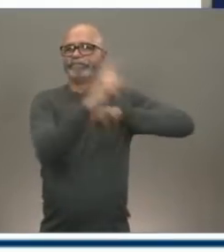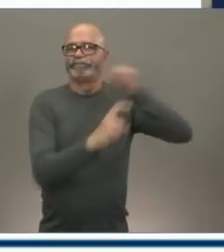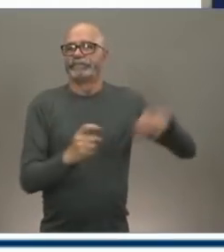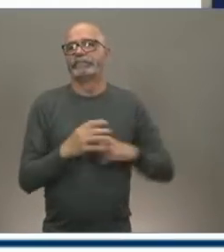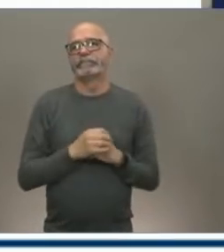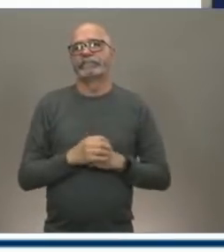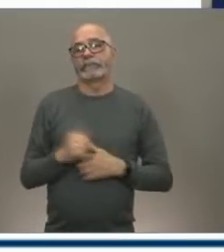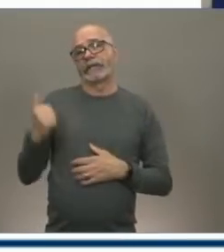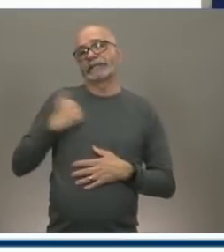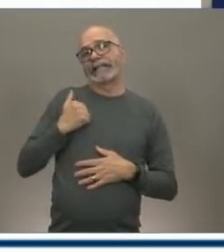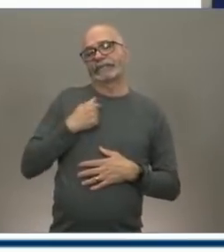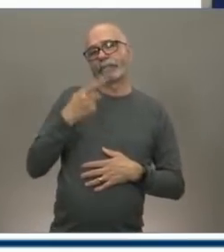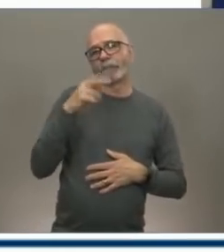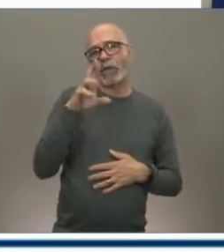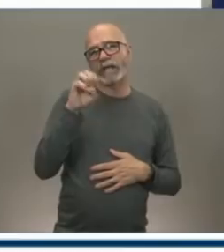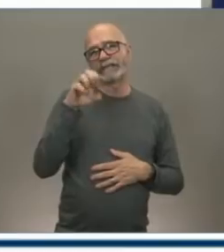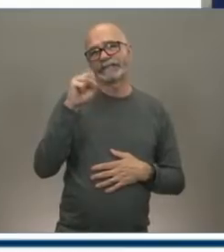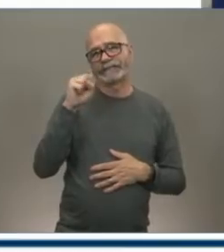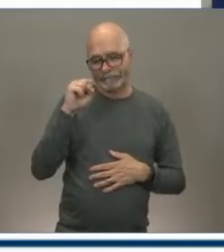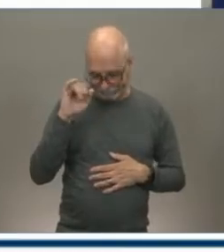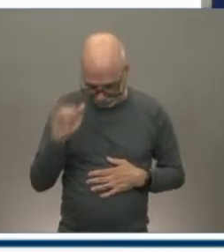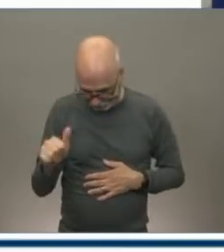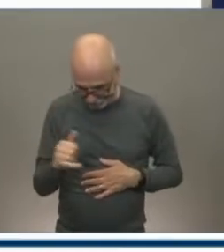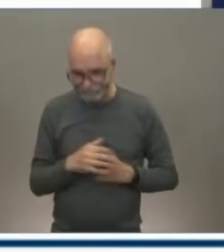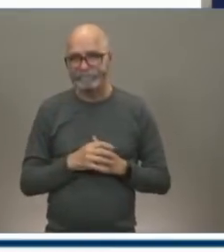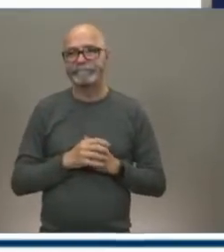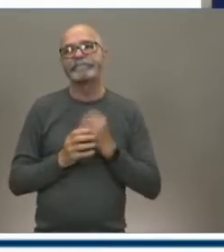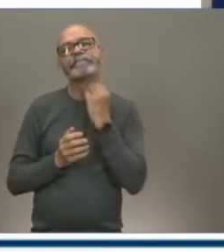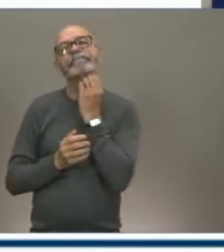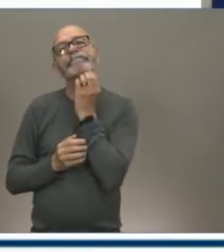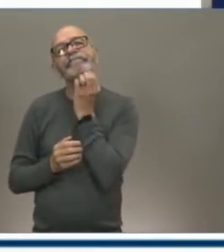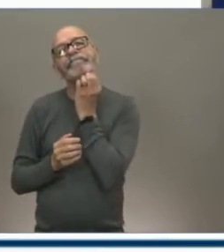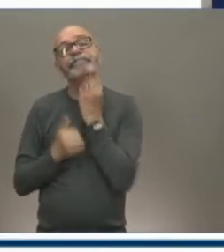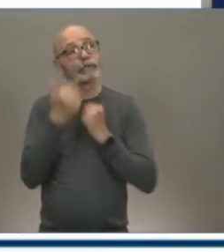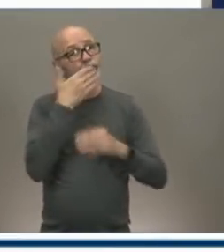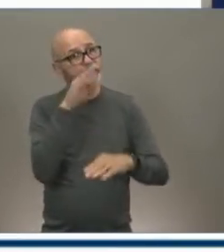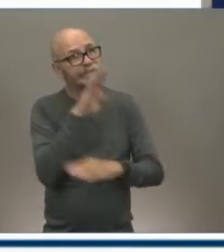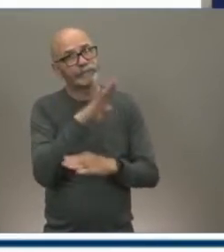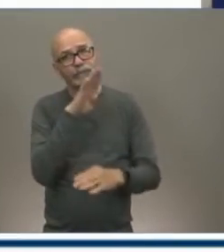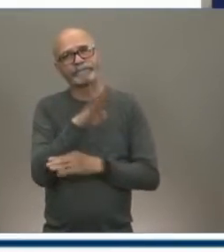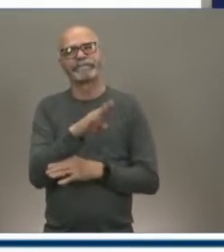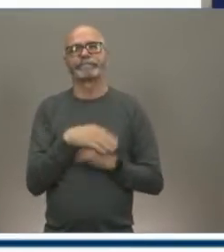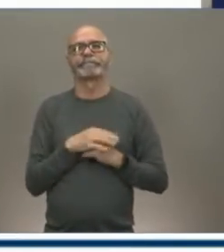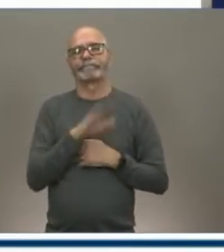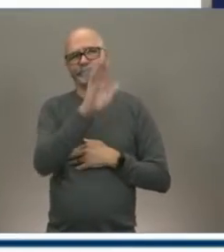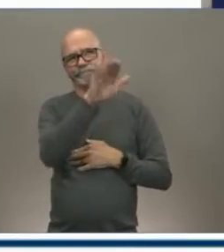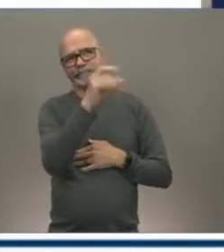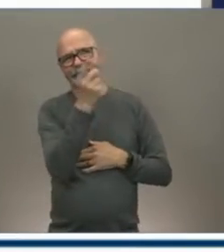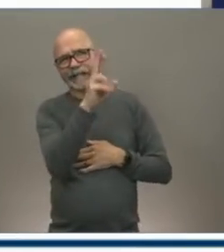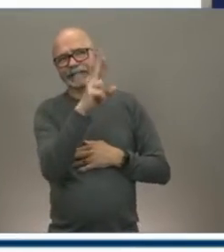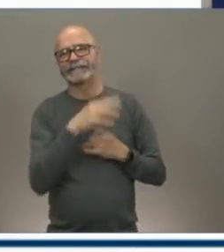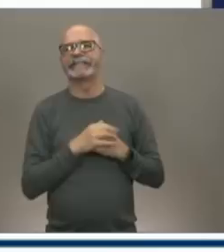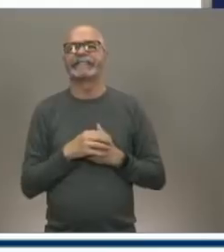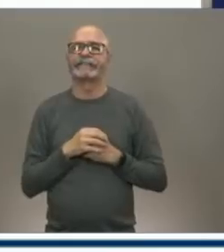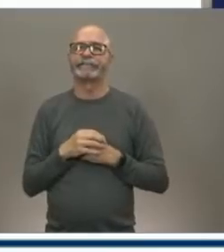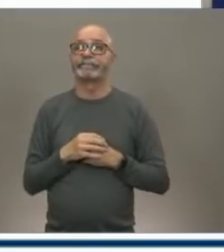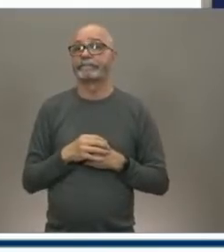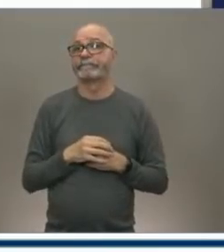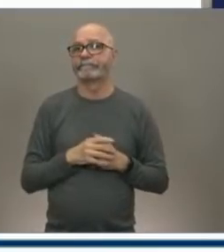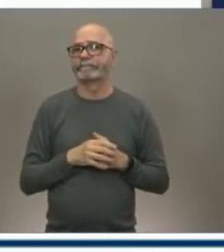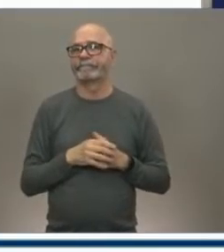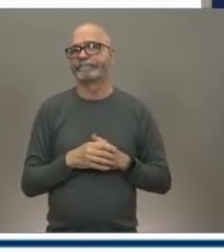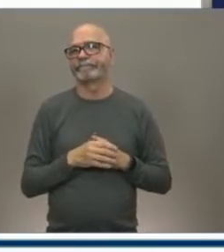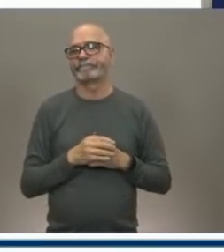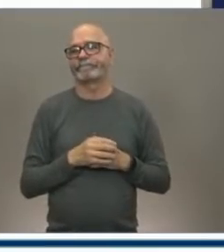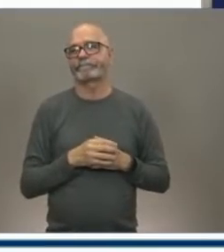Press, Keith Doucette. Good afternoon. Dr. Strang, I'm wondering, given the trend downward